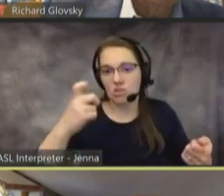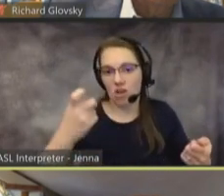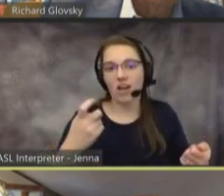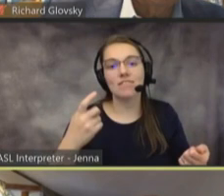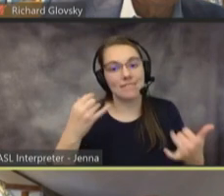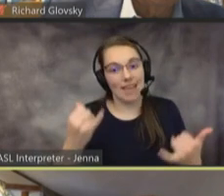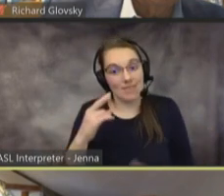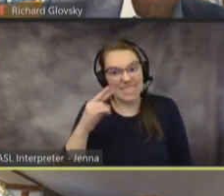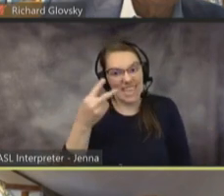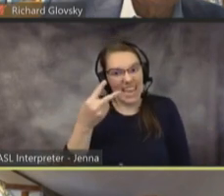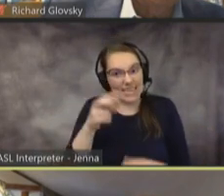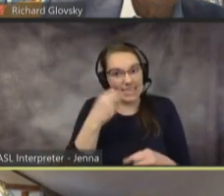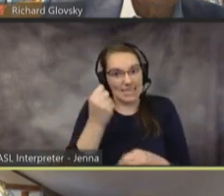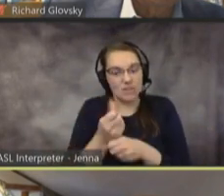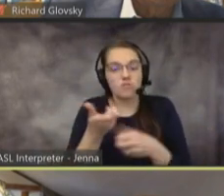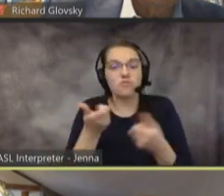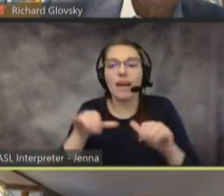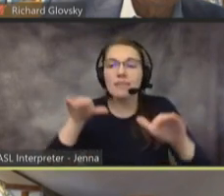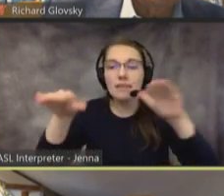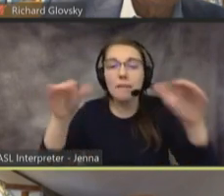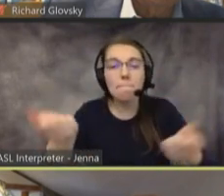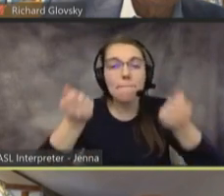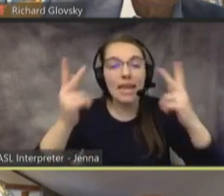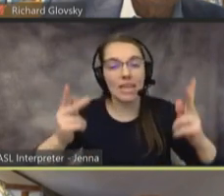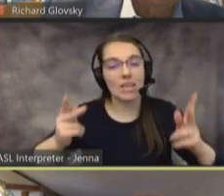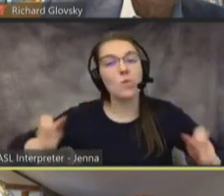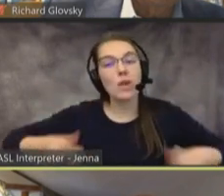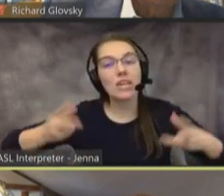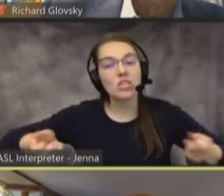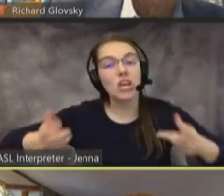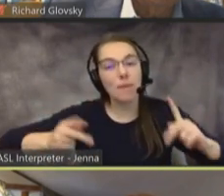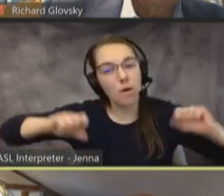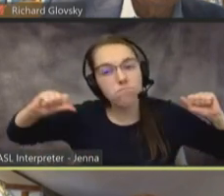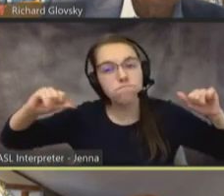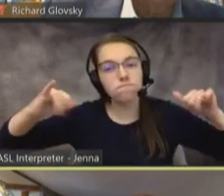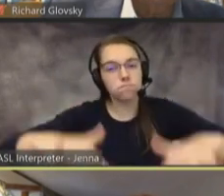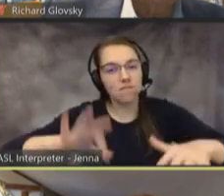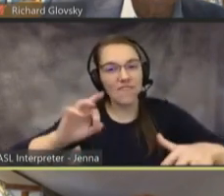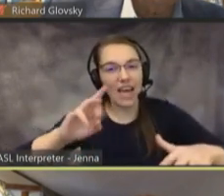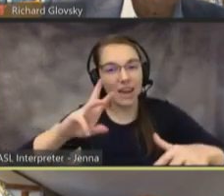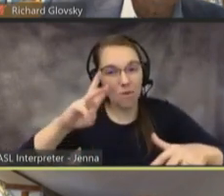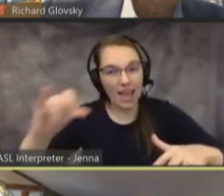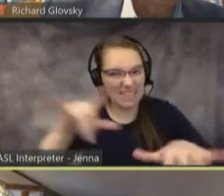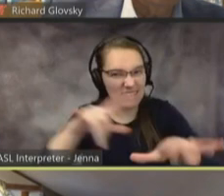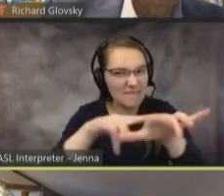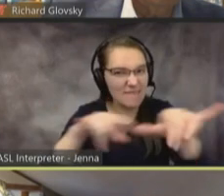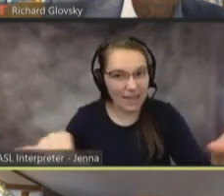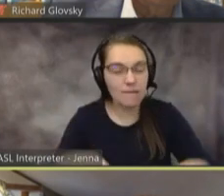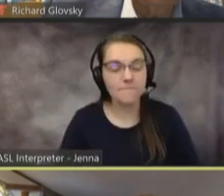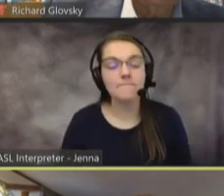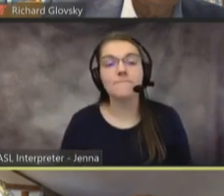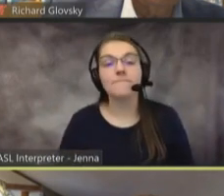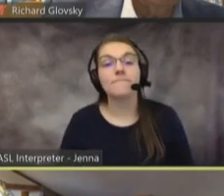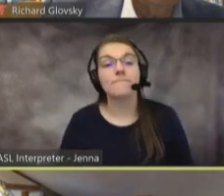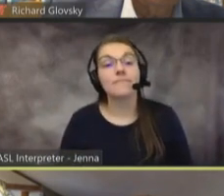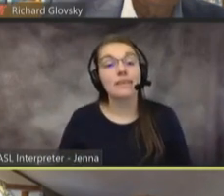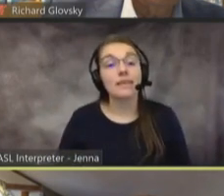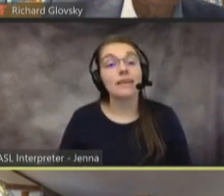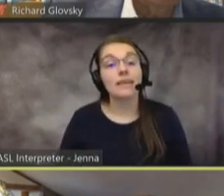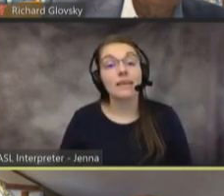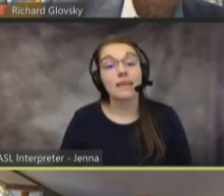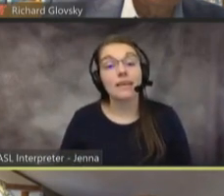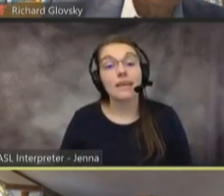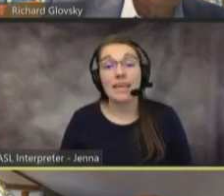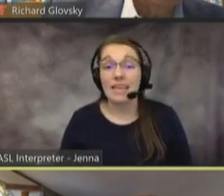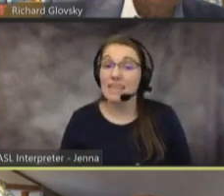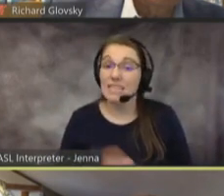trying to get as many wheelchair people into the Fenway Park as we can. And it's been a very big